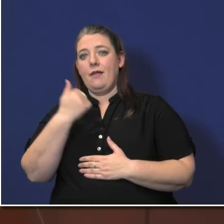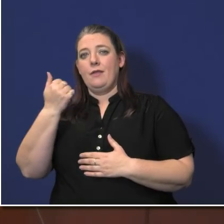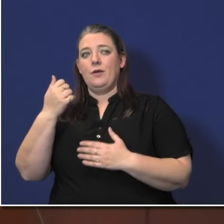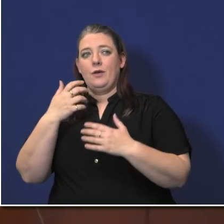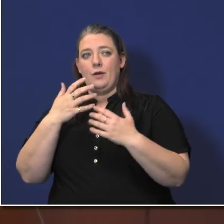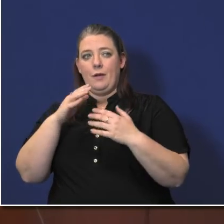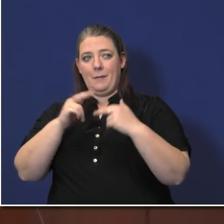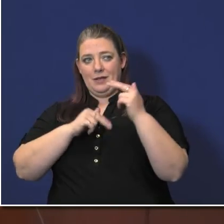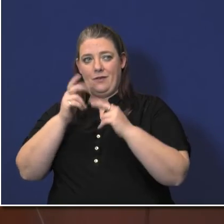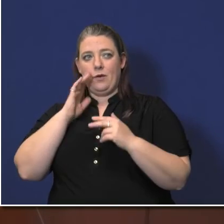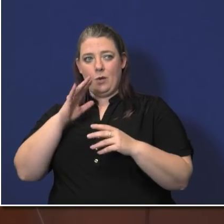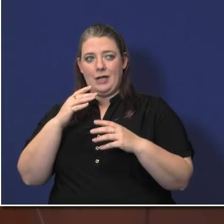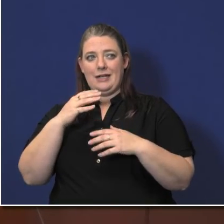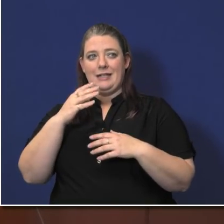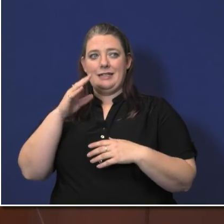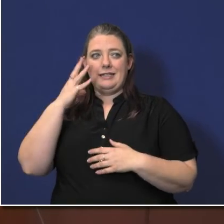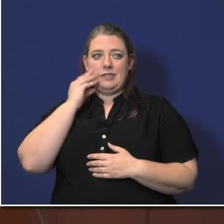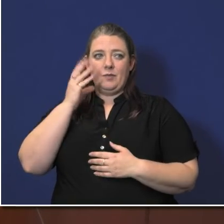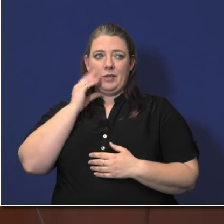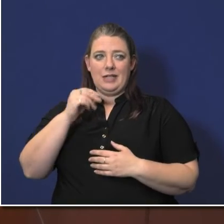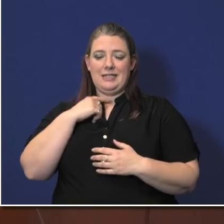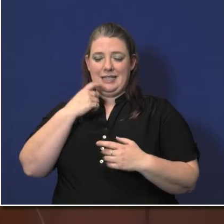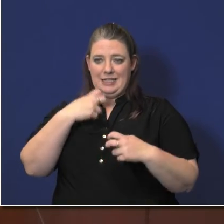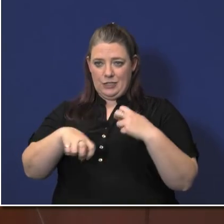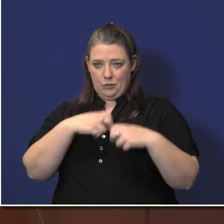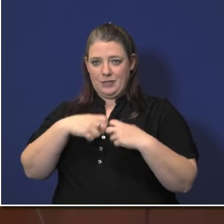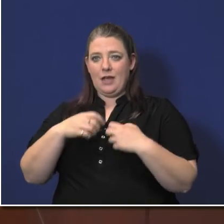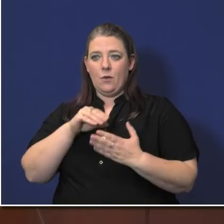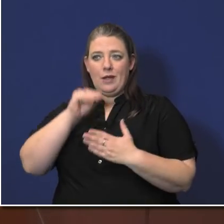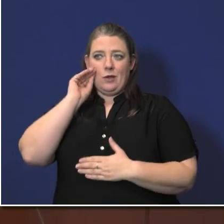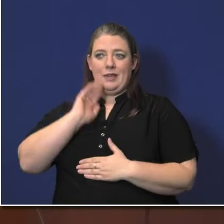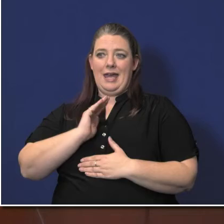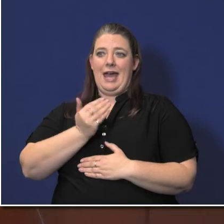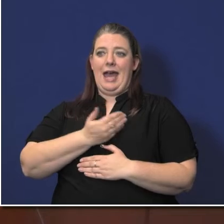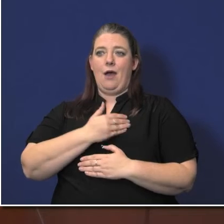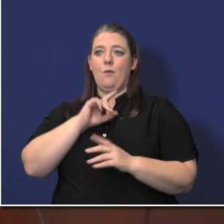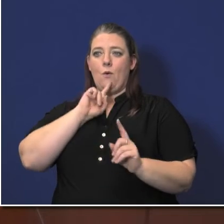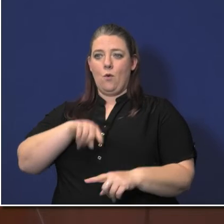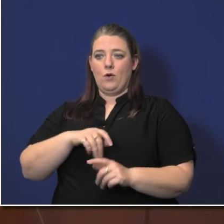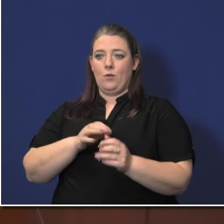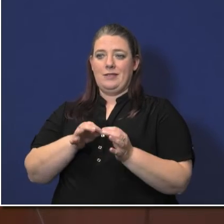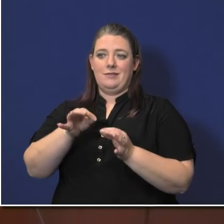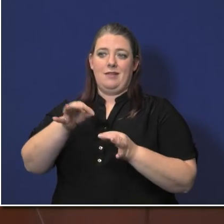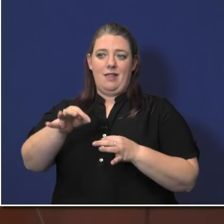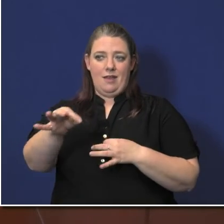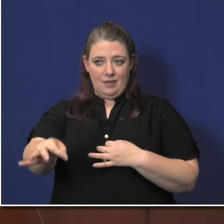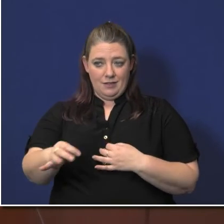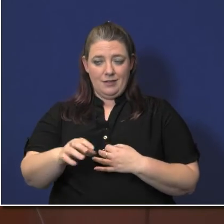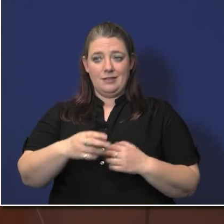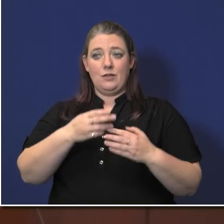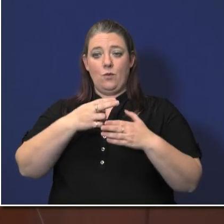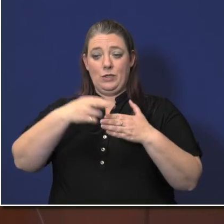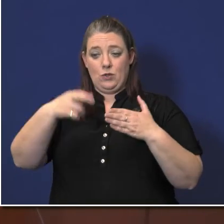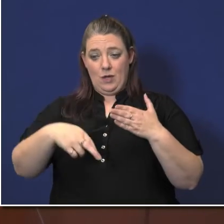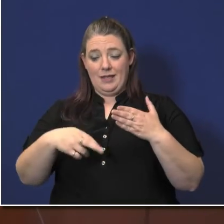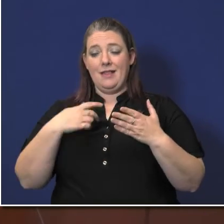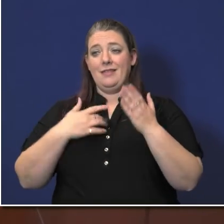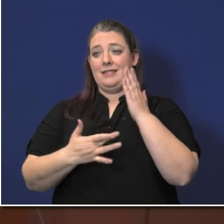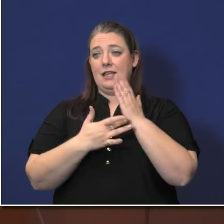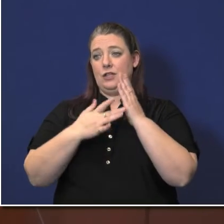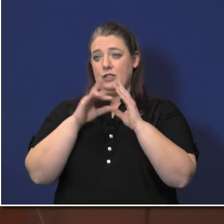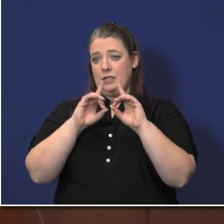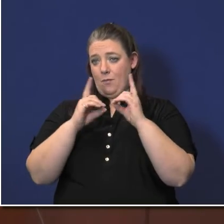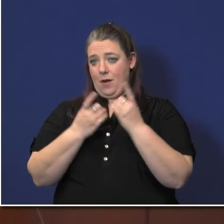experiencing manufacturing and supply chain issues, and we learned that our order was delayed. As a result, the technology